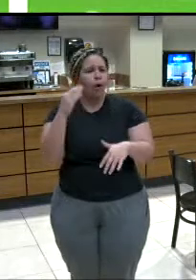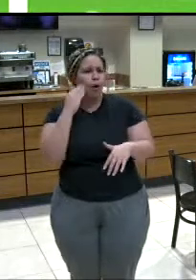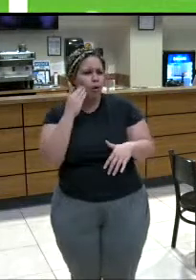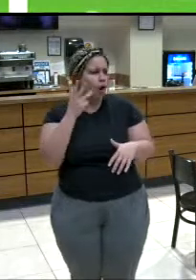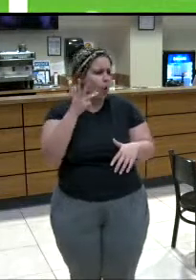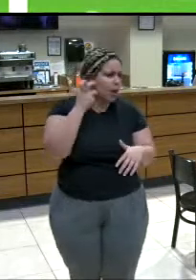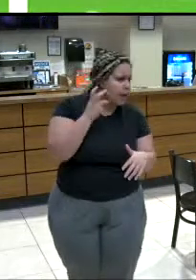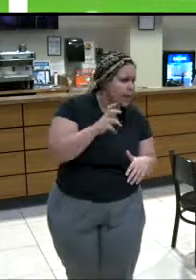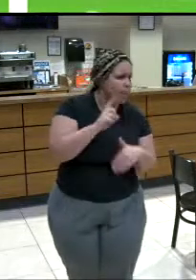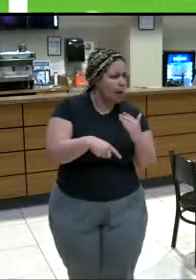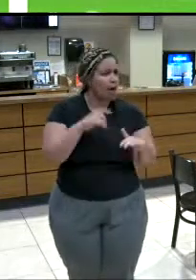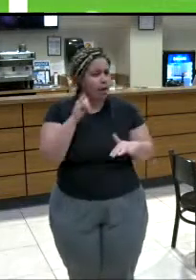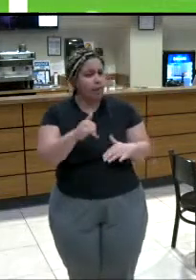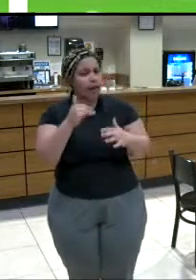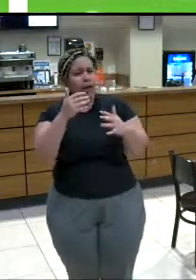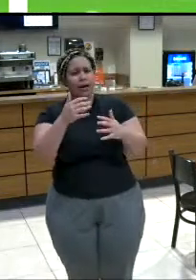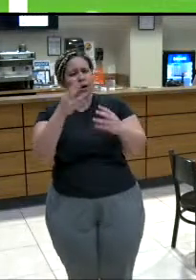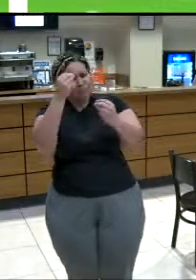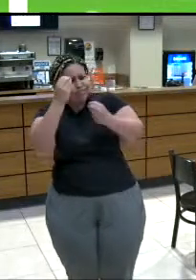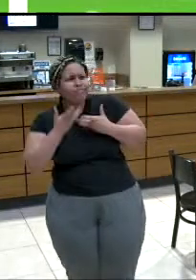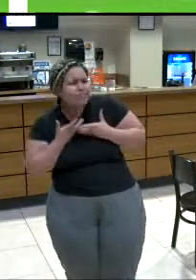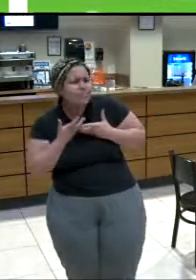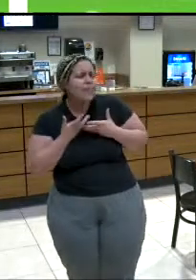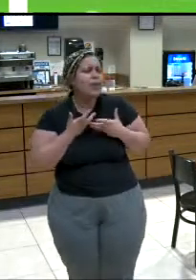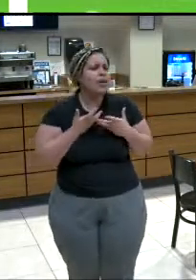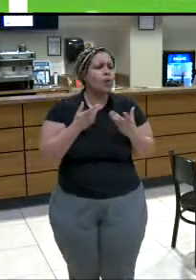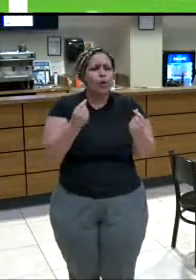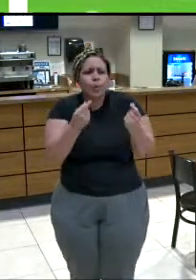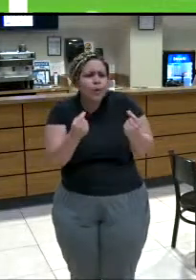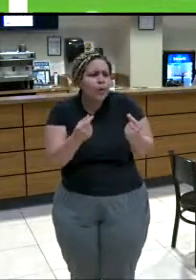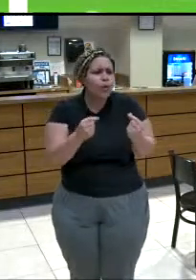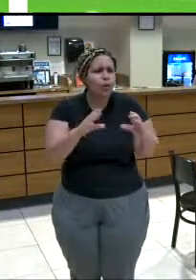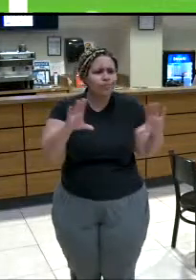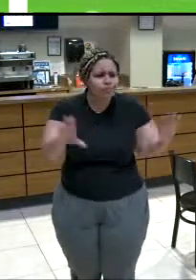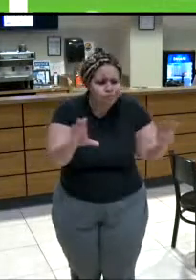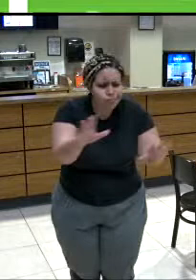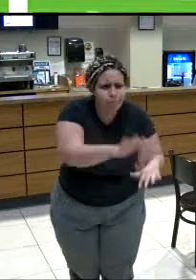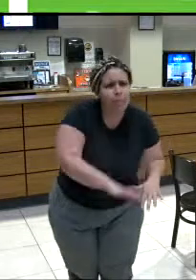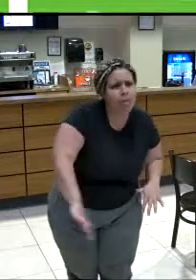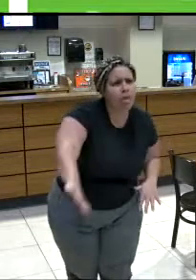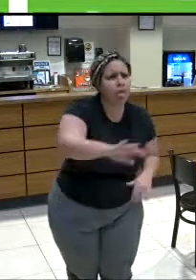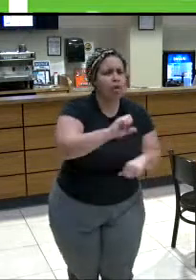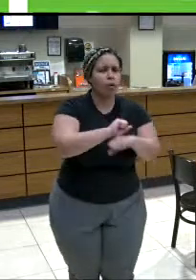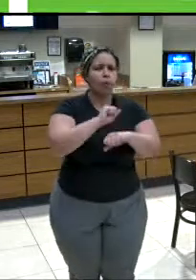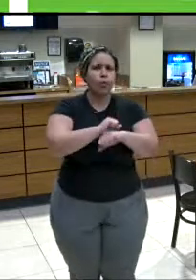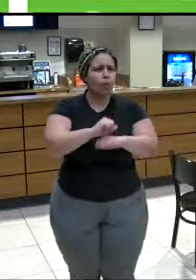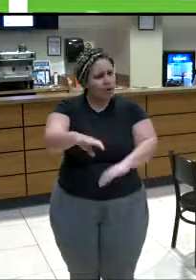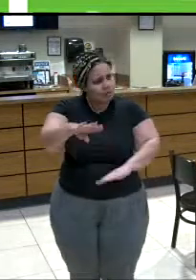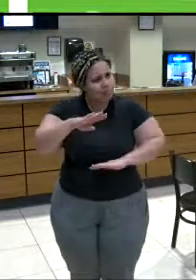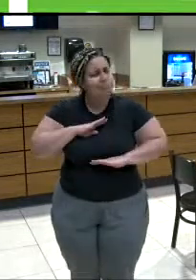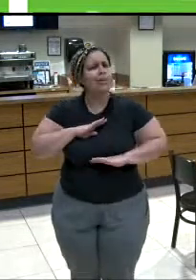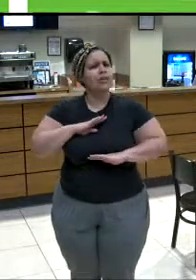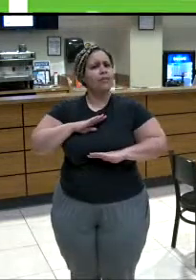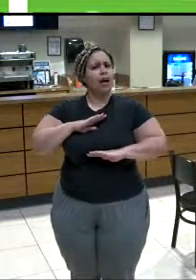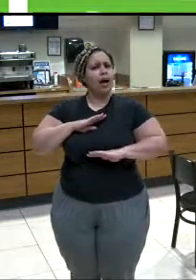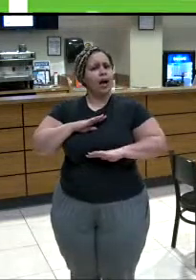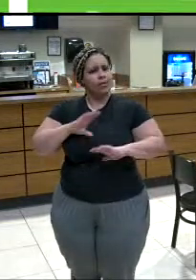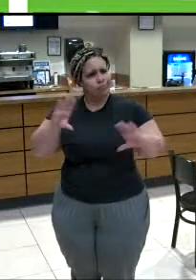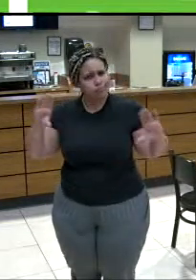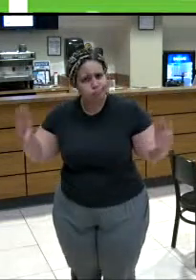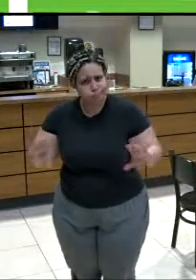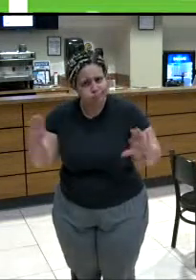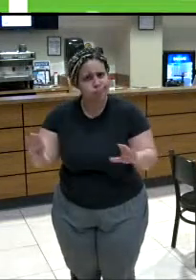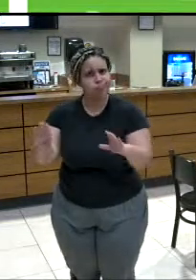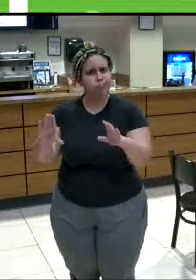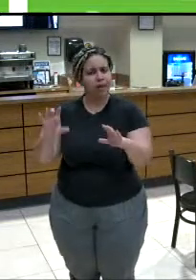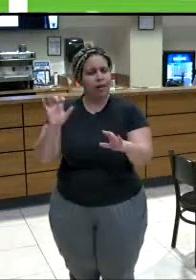about or want to know about. Like, what are we actually doing? What's the work that's being done to meet the initiative, which goes up to the